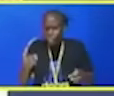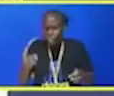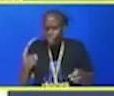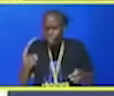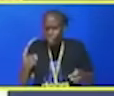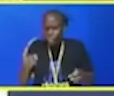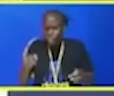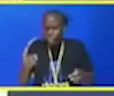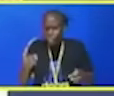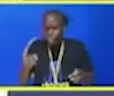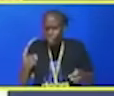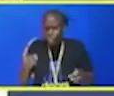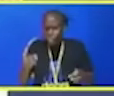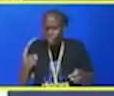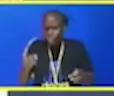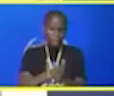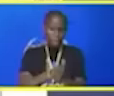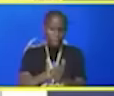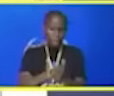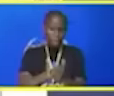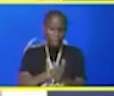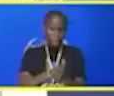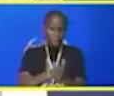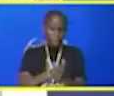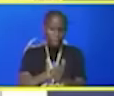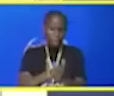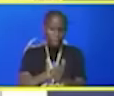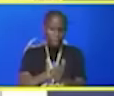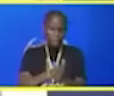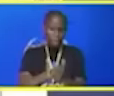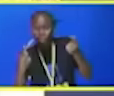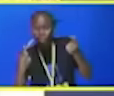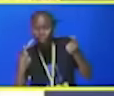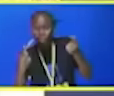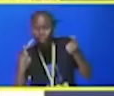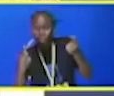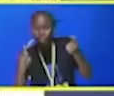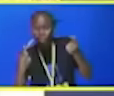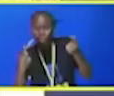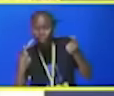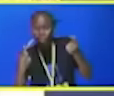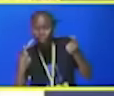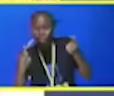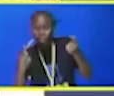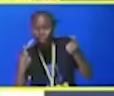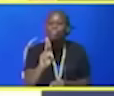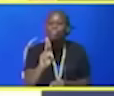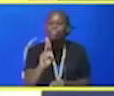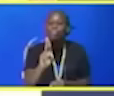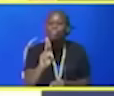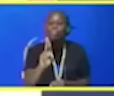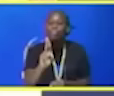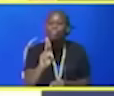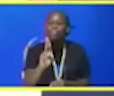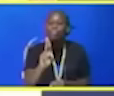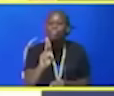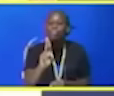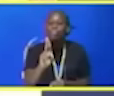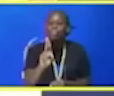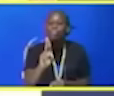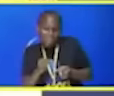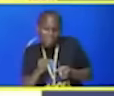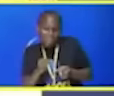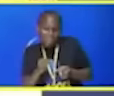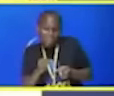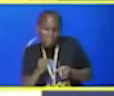when you say Ruth, Ruth is not just the name of a woman. Ruth is a capture of a spiritual pathway that